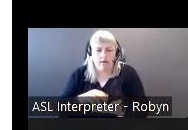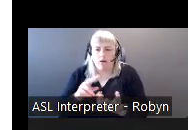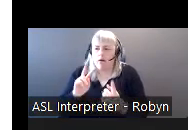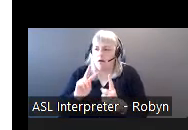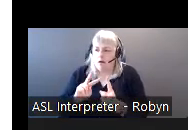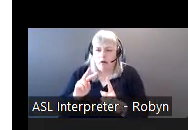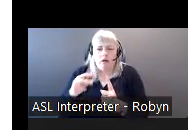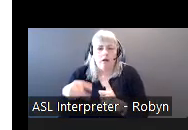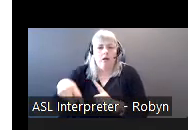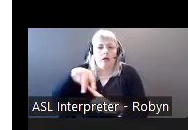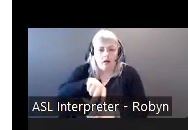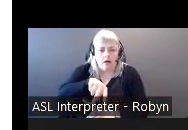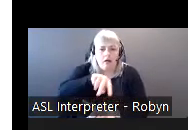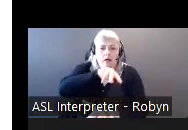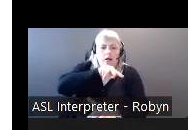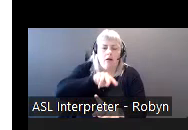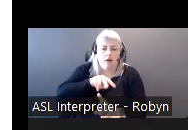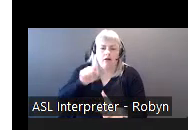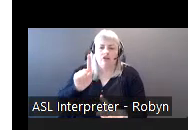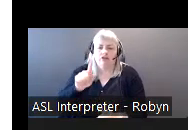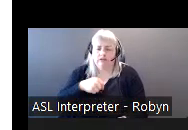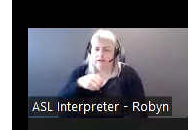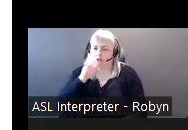angles. I'm just going to have some water. One second.